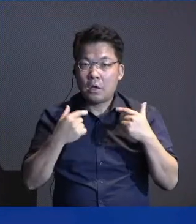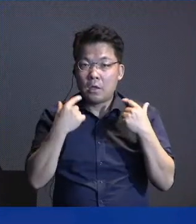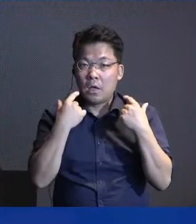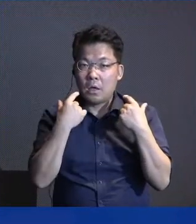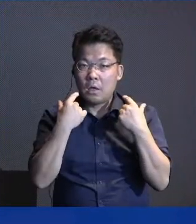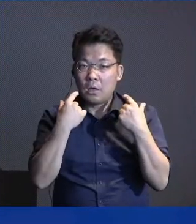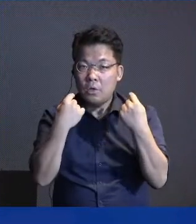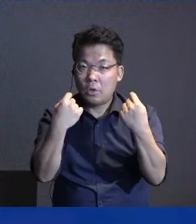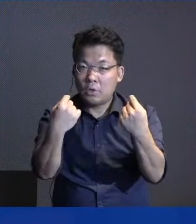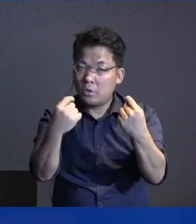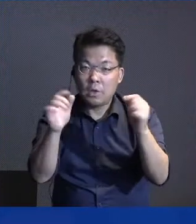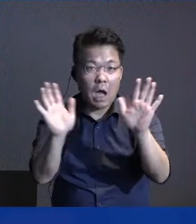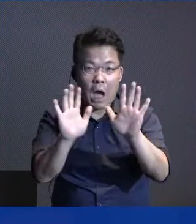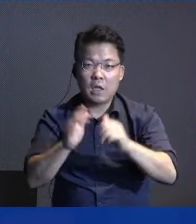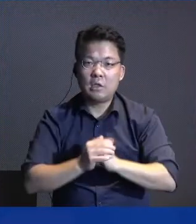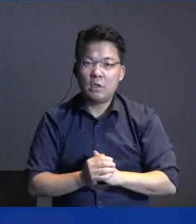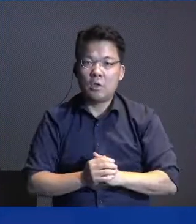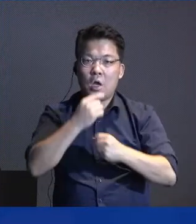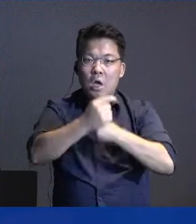am talking about today.